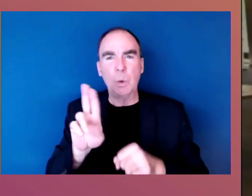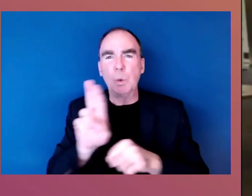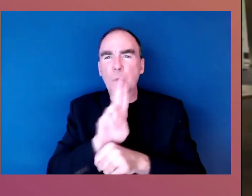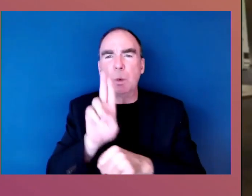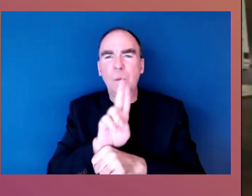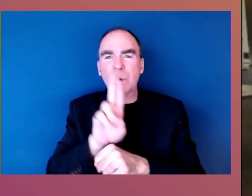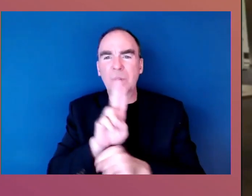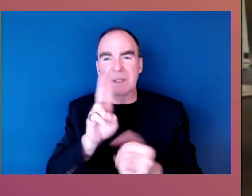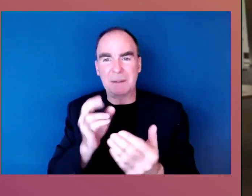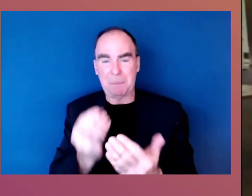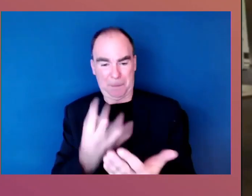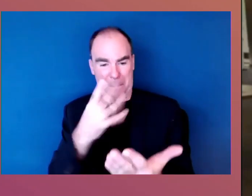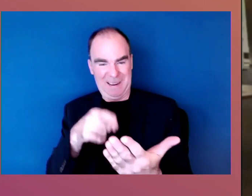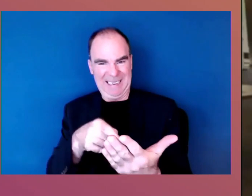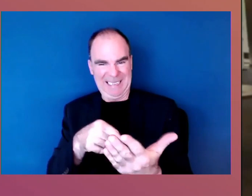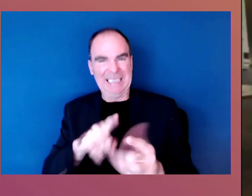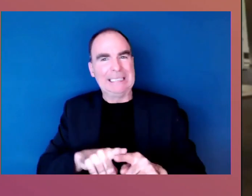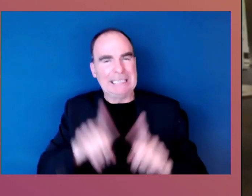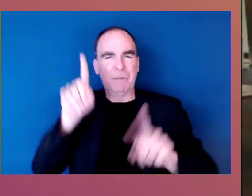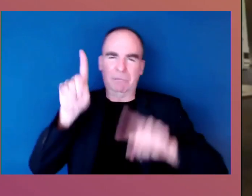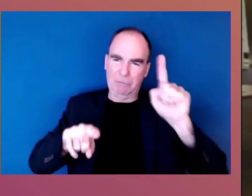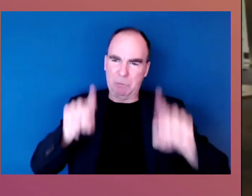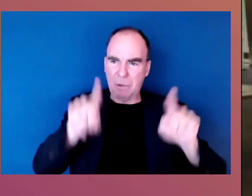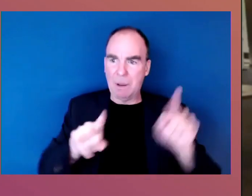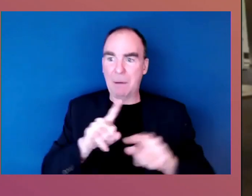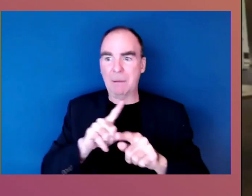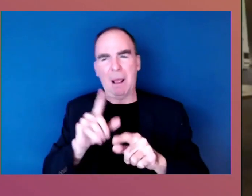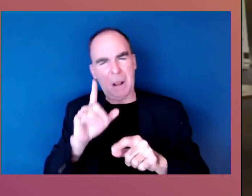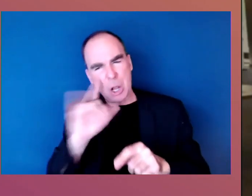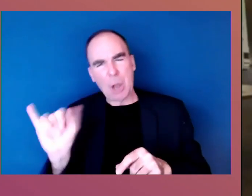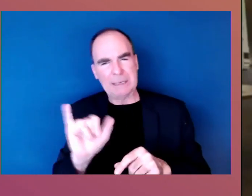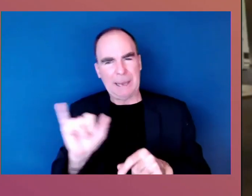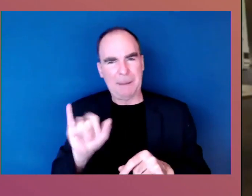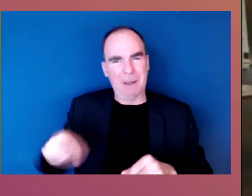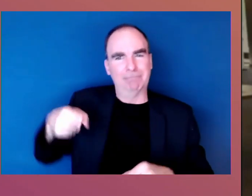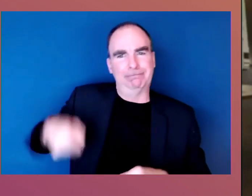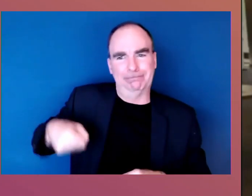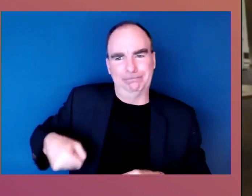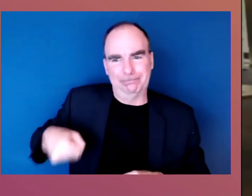AI suitcase. Please join our session on Tuesday or Wednesday.